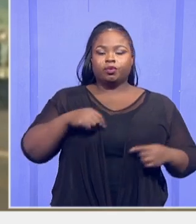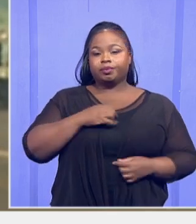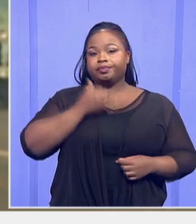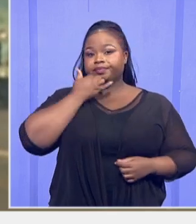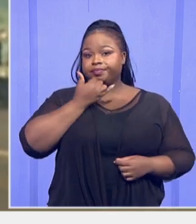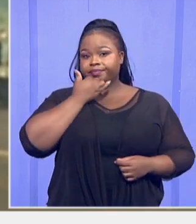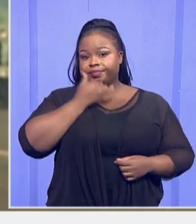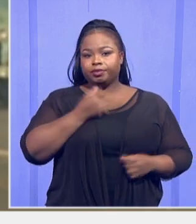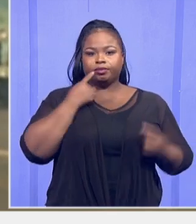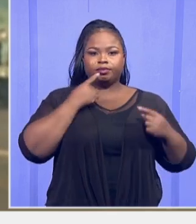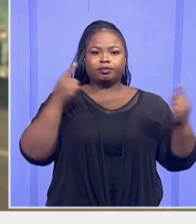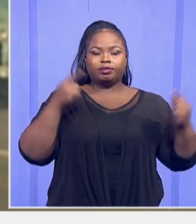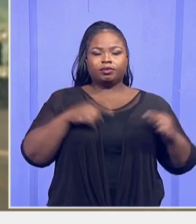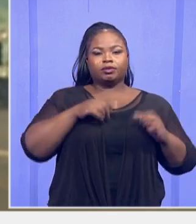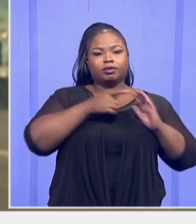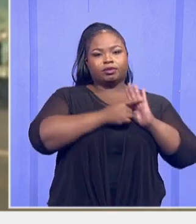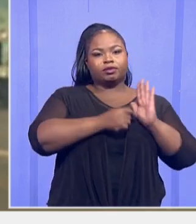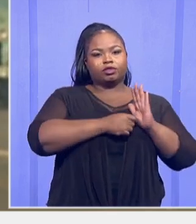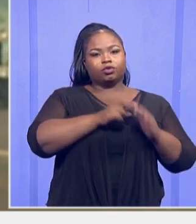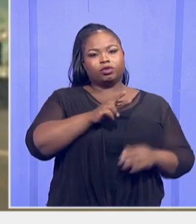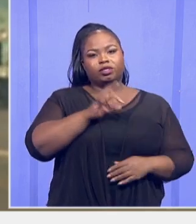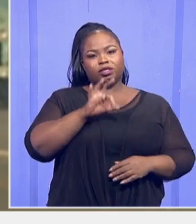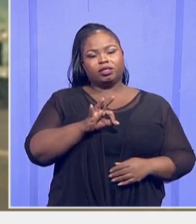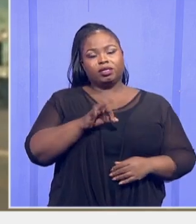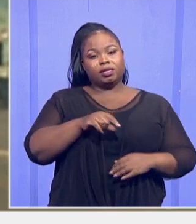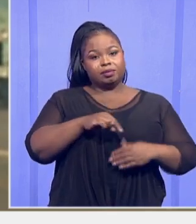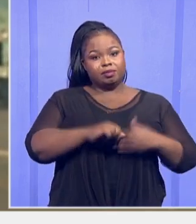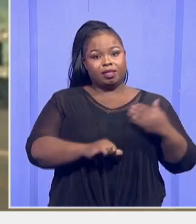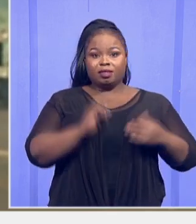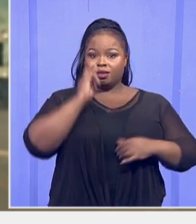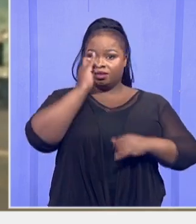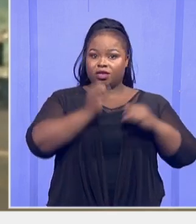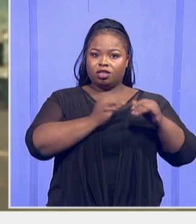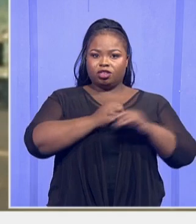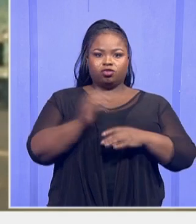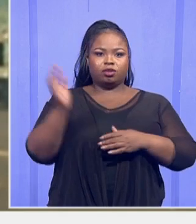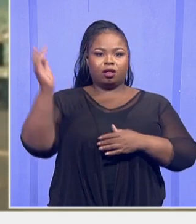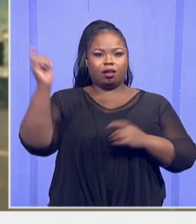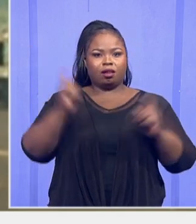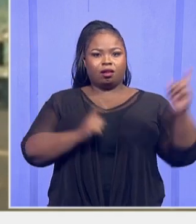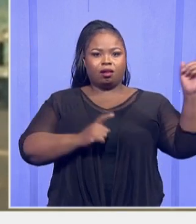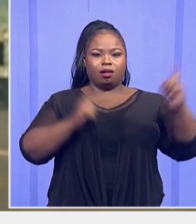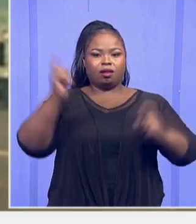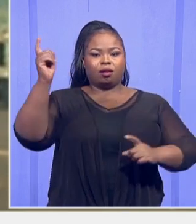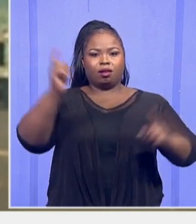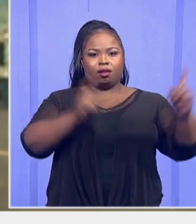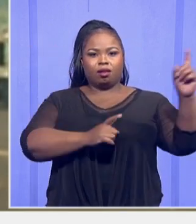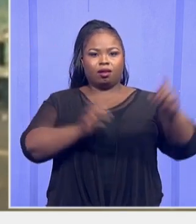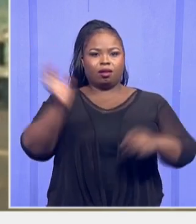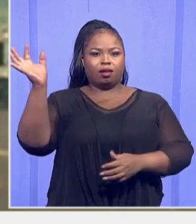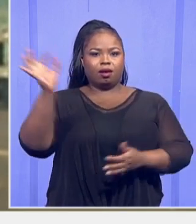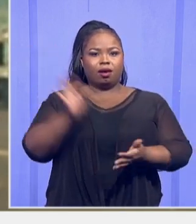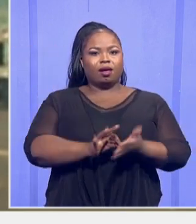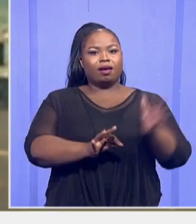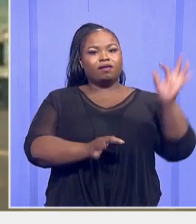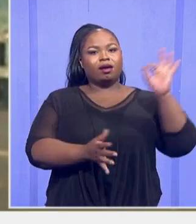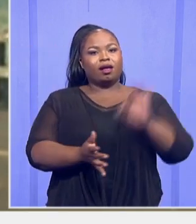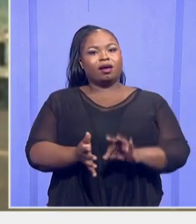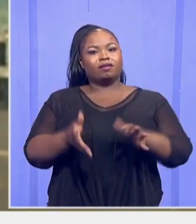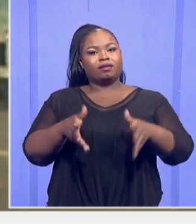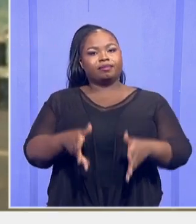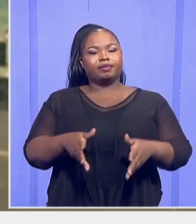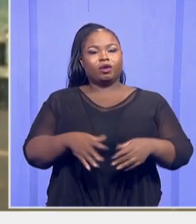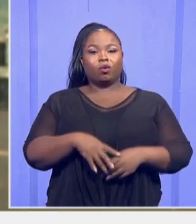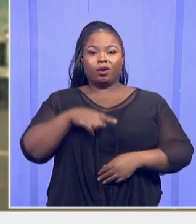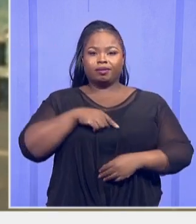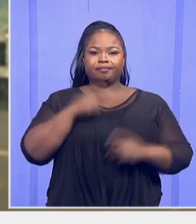the 23rd of this month, we have seen international clubs arriving in the country in preparation for this particular event,